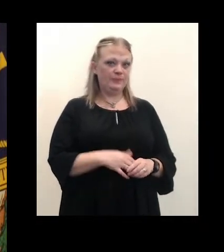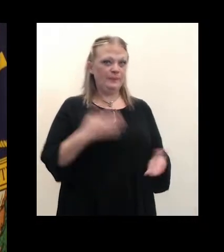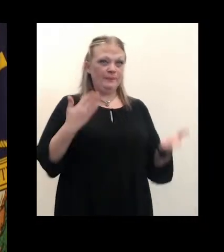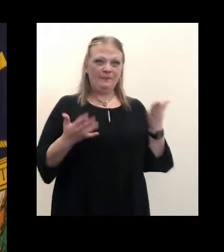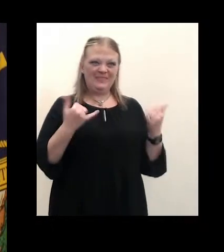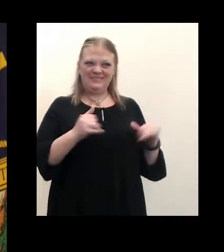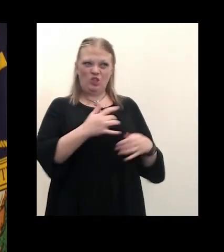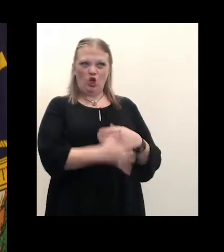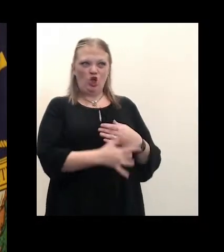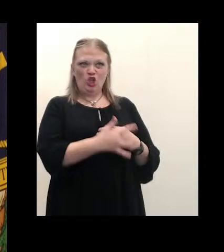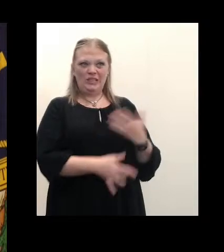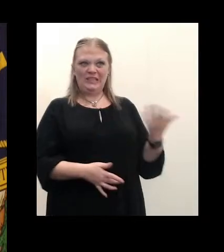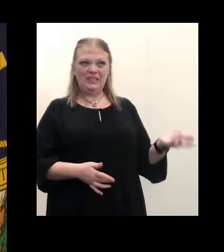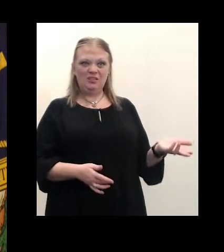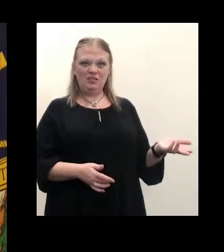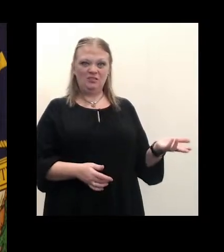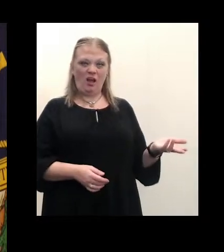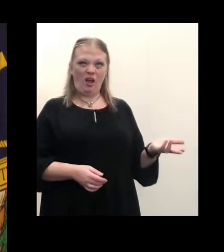early,